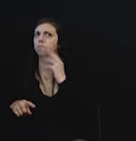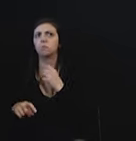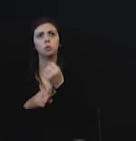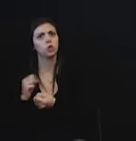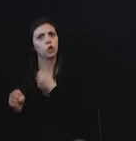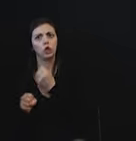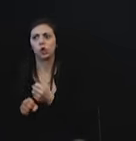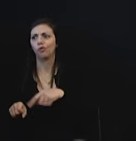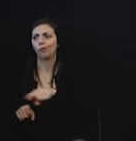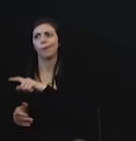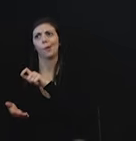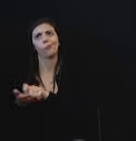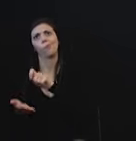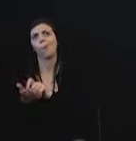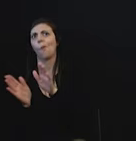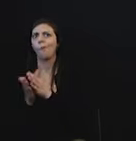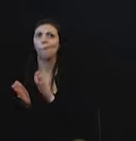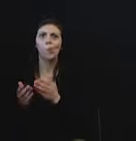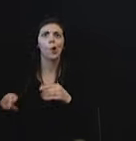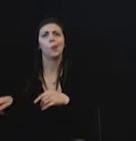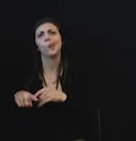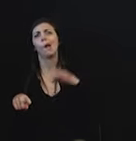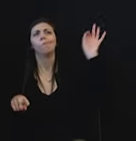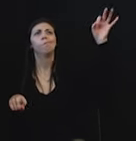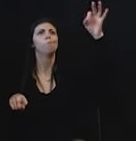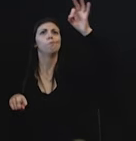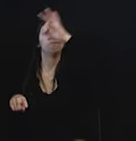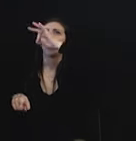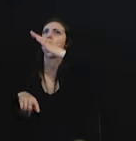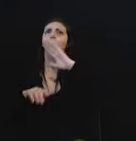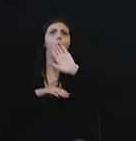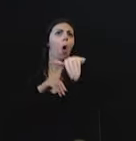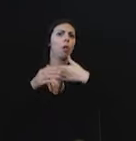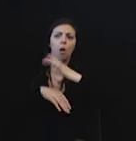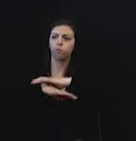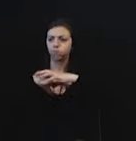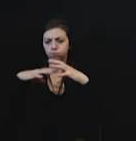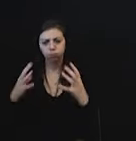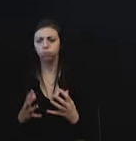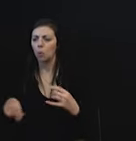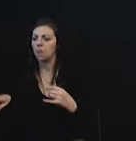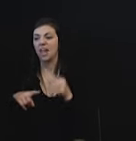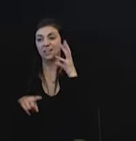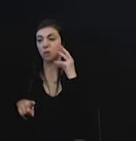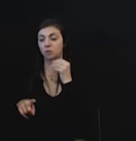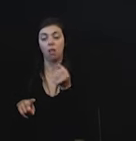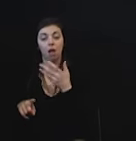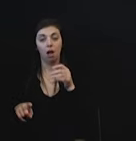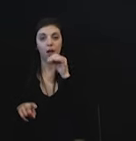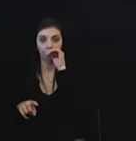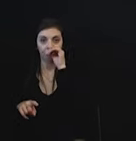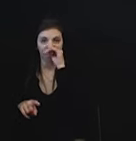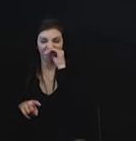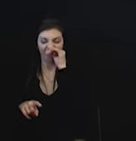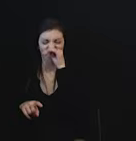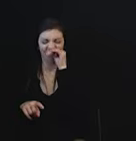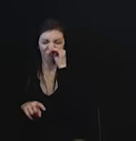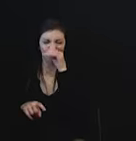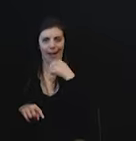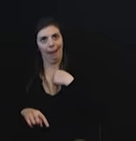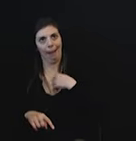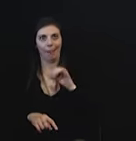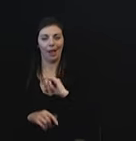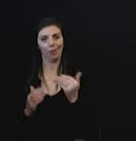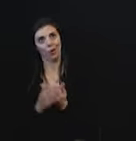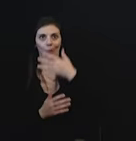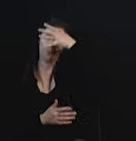written books. They had preached all over the world. They had experienced a lot of things. And as the young kid, as the new